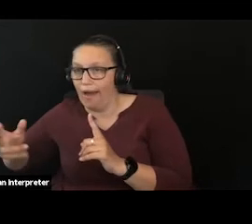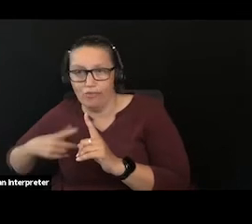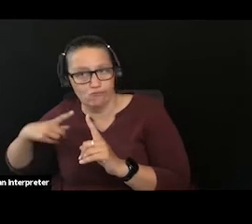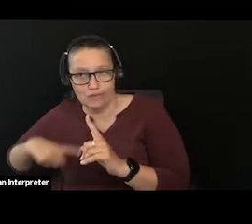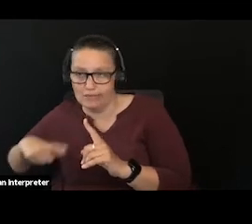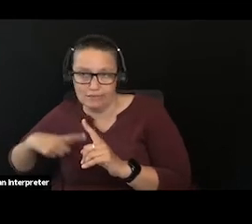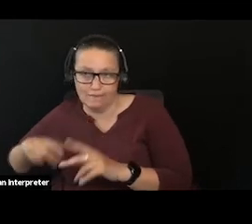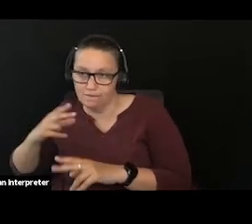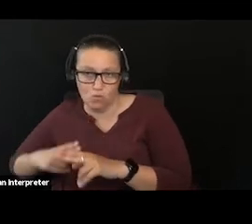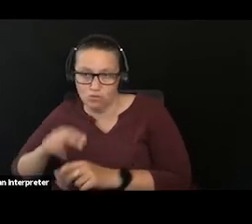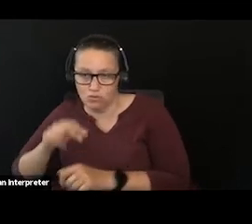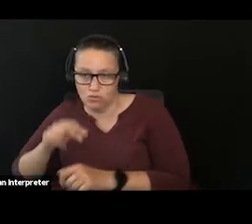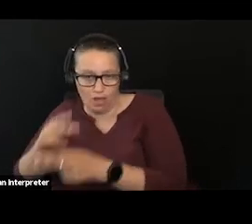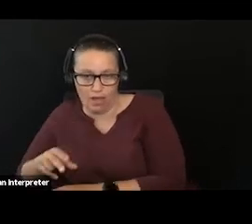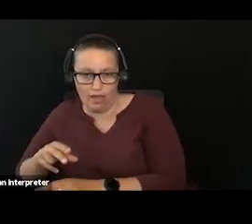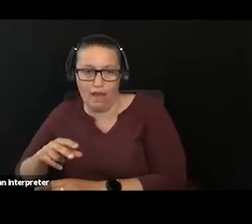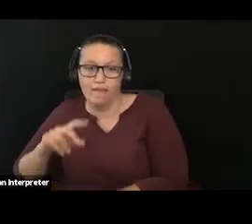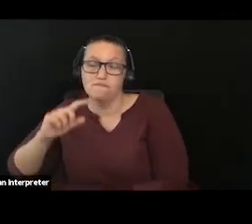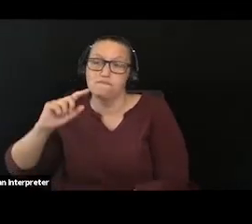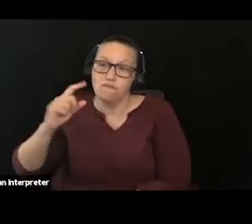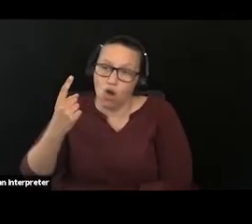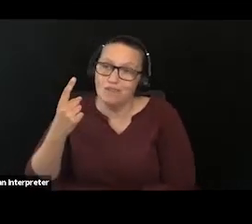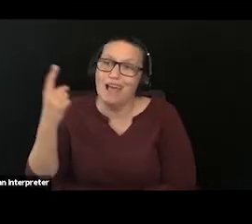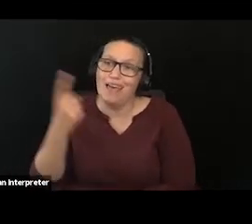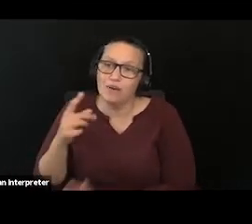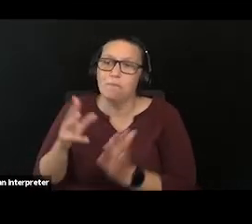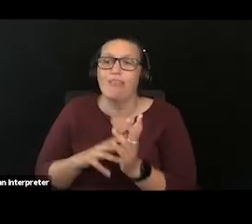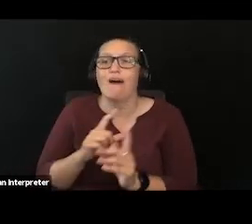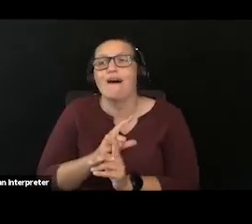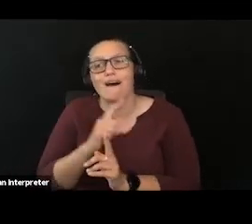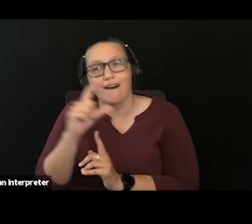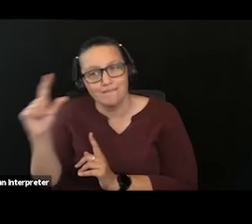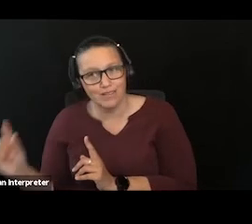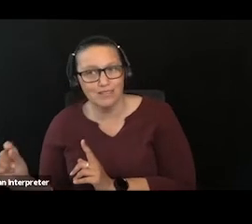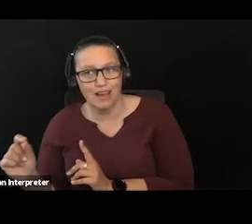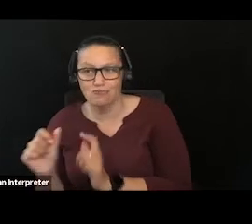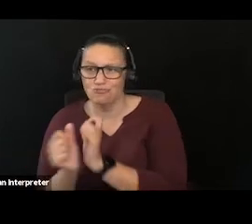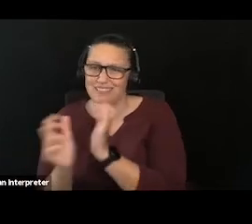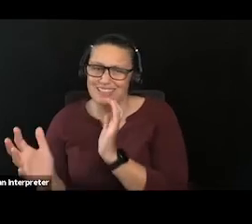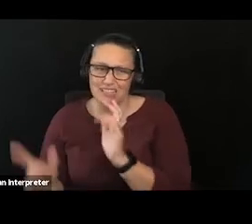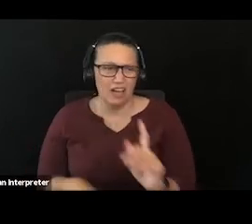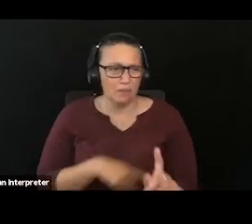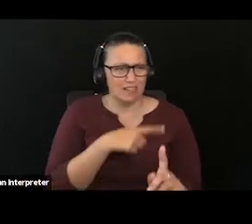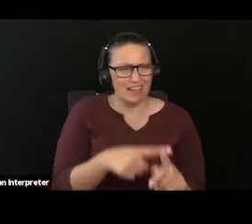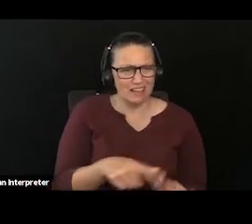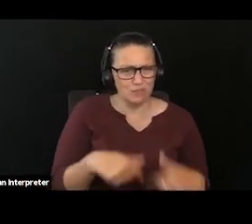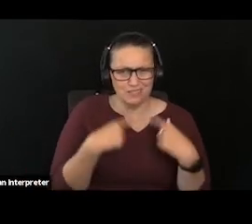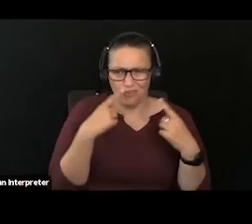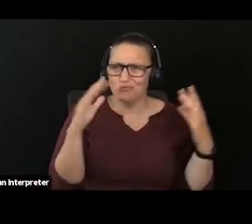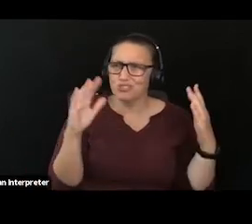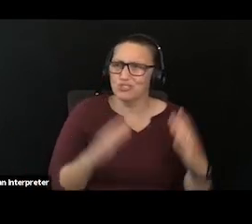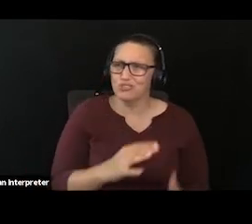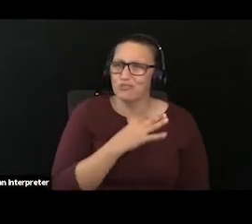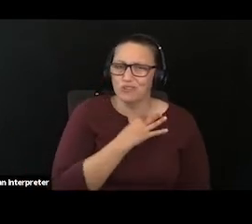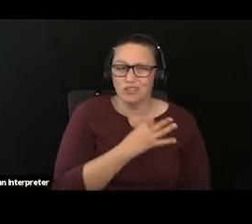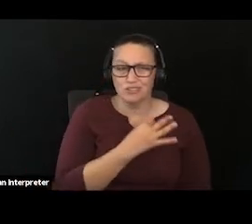months after that first month post-release. And we also incorporated this reduced risk of incarceration for those who are